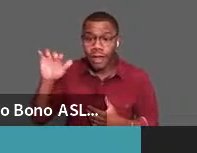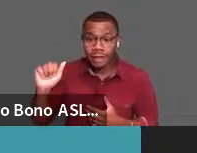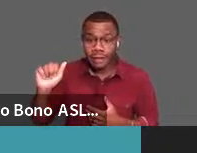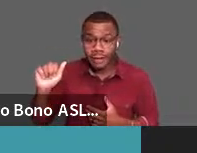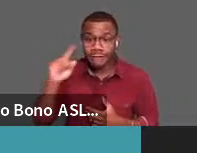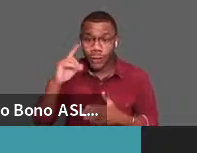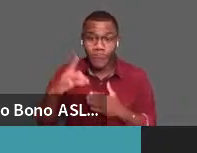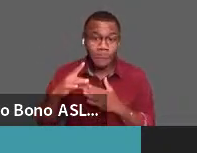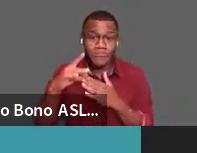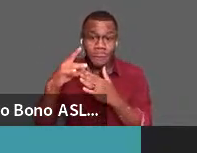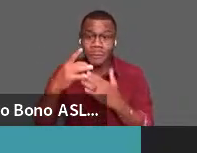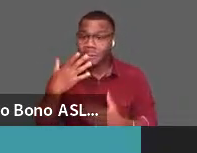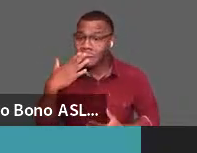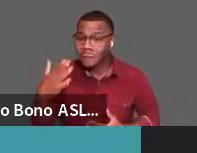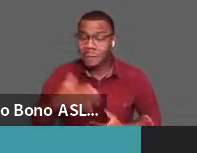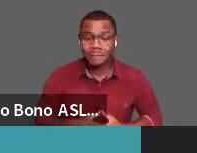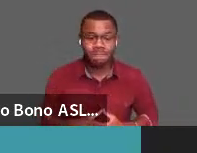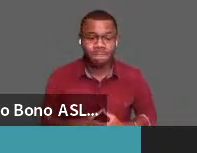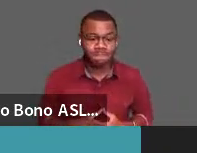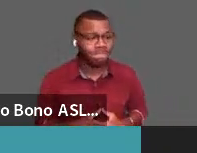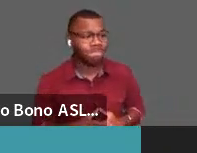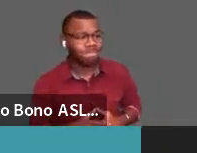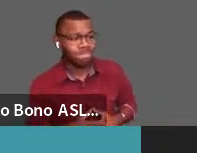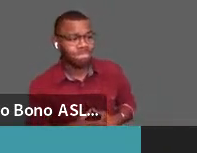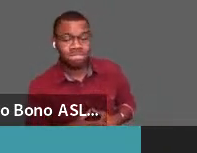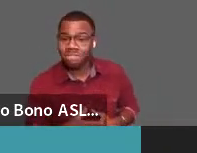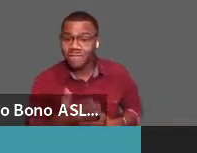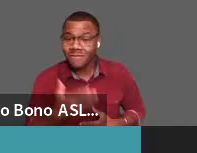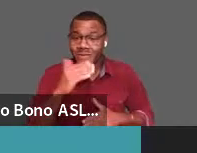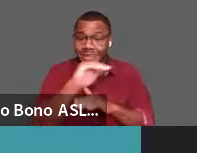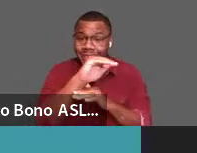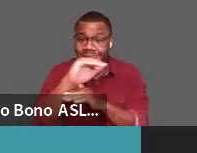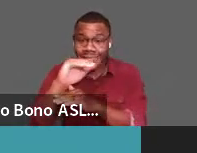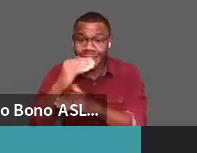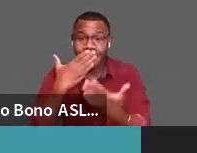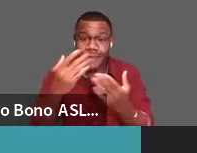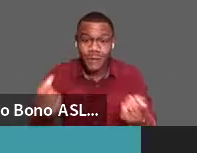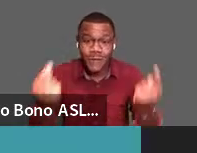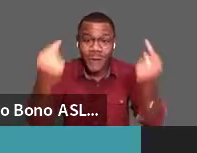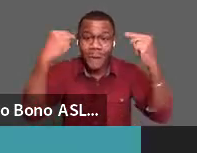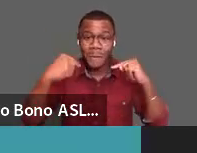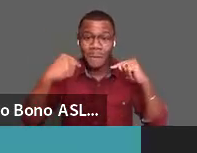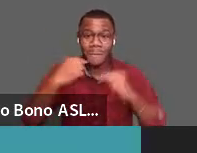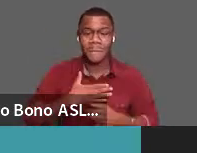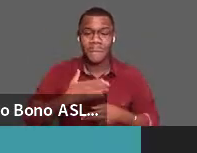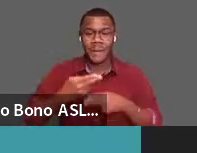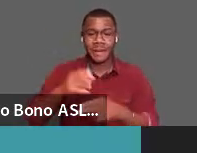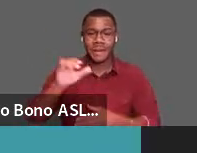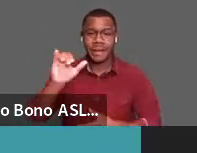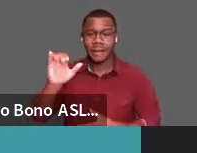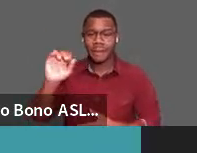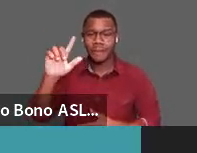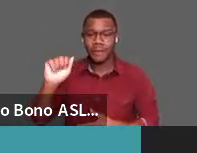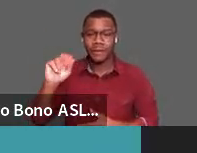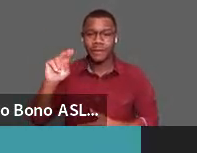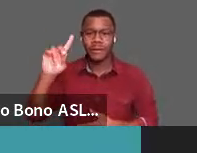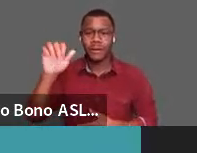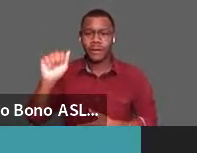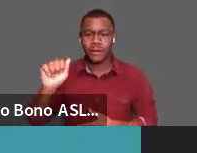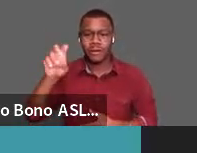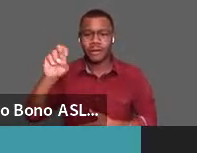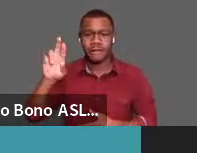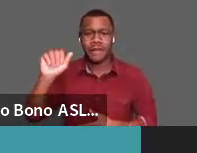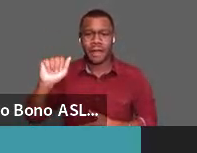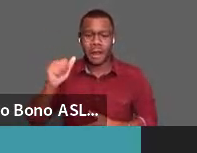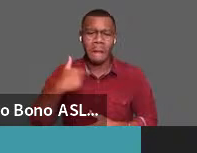Good evening, everybody, and thank you for coming tonight. My name is Yolanda Vera, and I am the Senior Deputy for Health